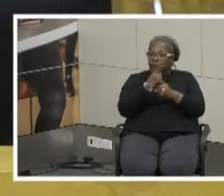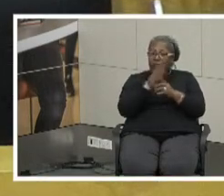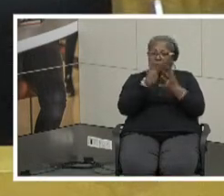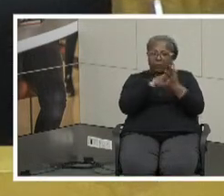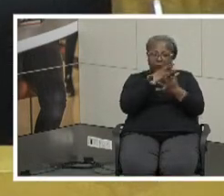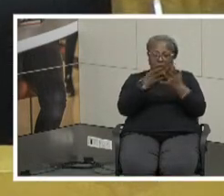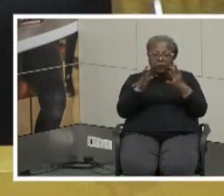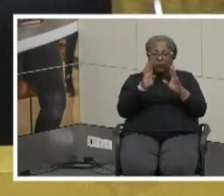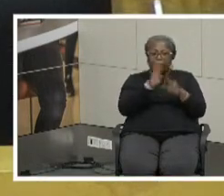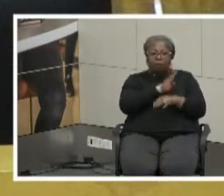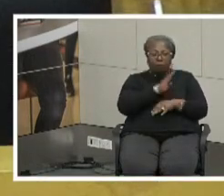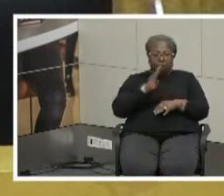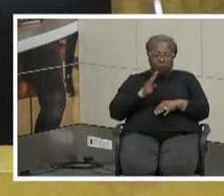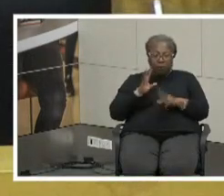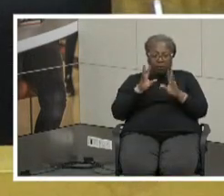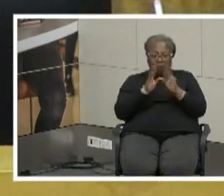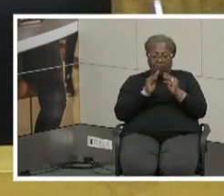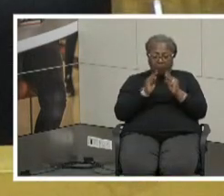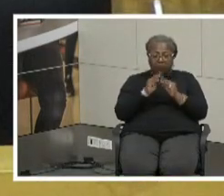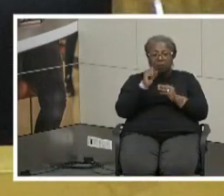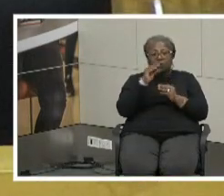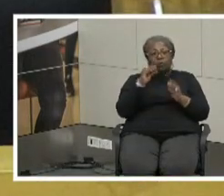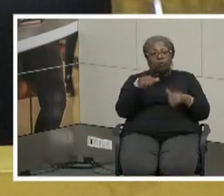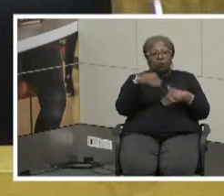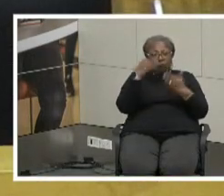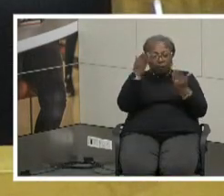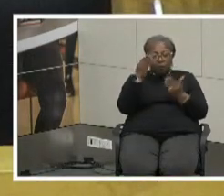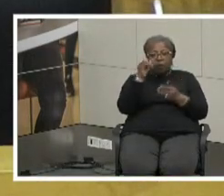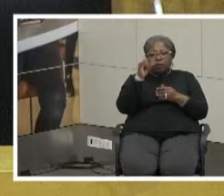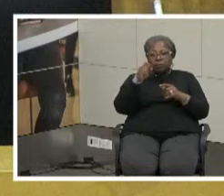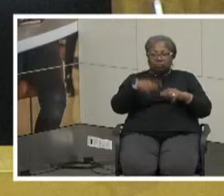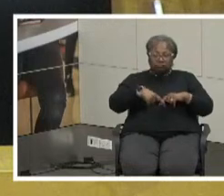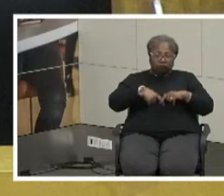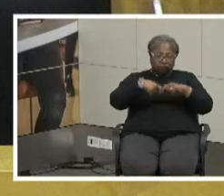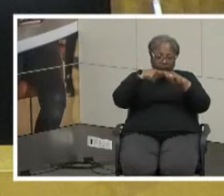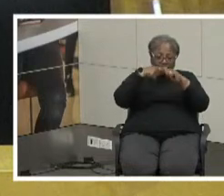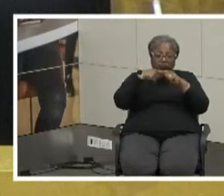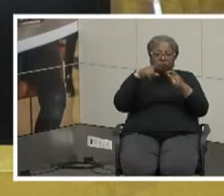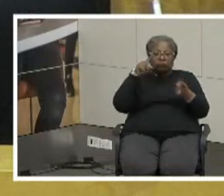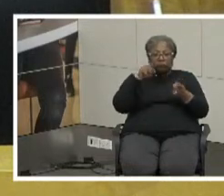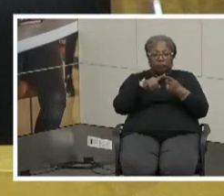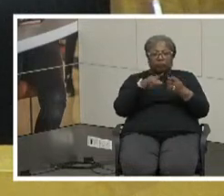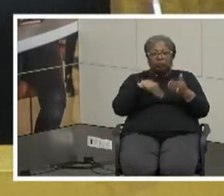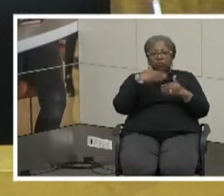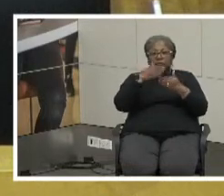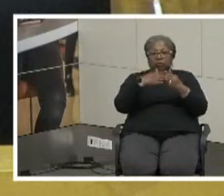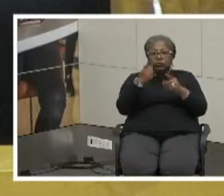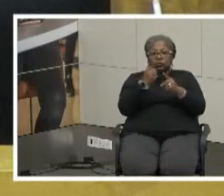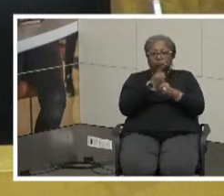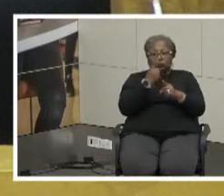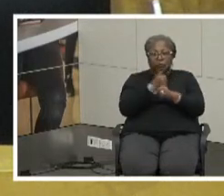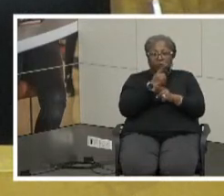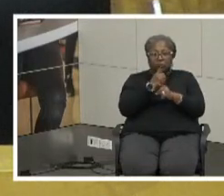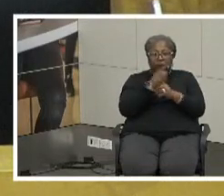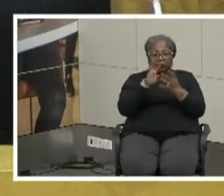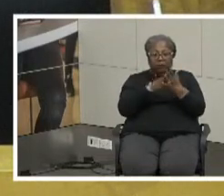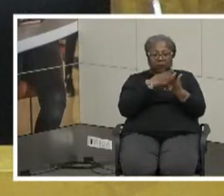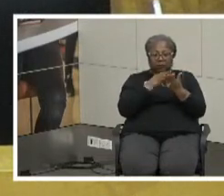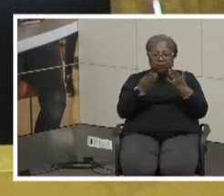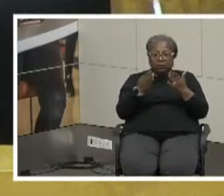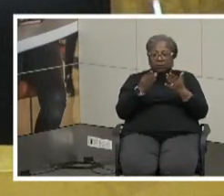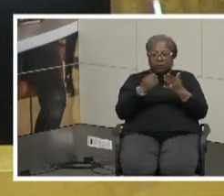meeting yes so the motion is to table this until the next regularly scheduled board